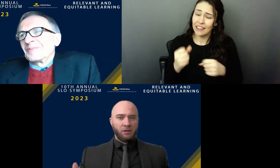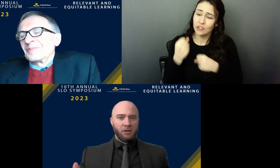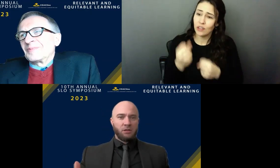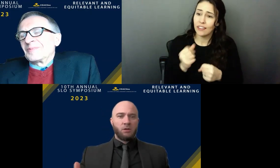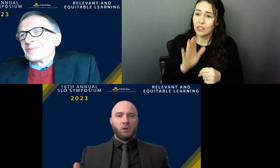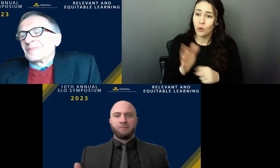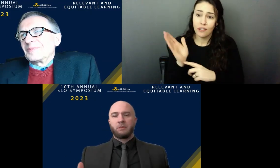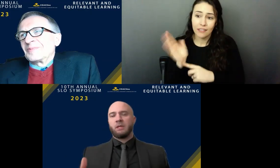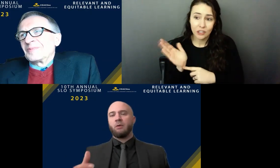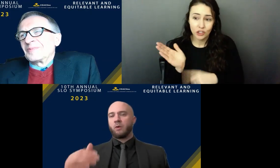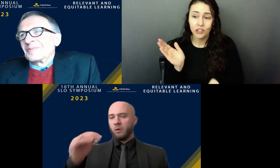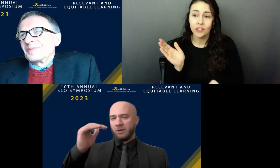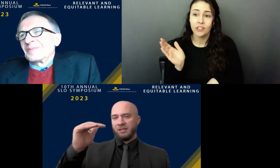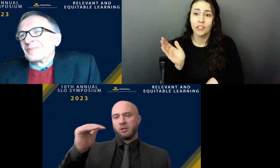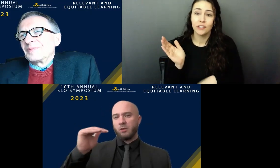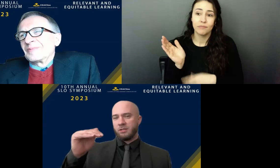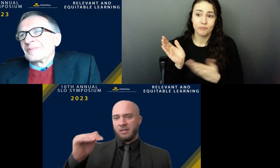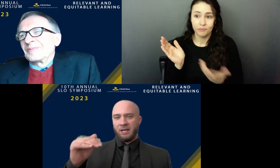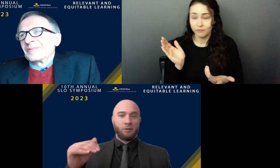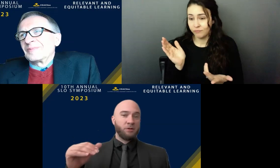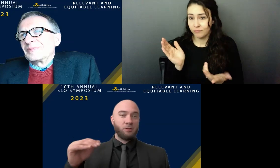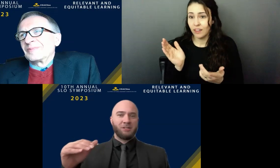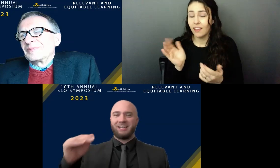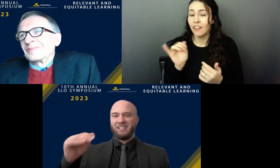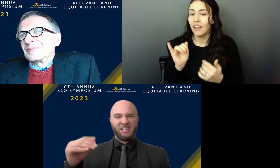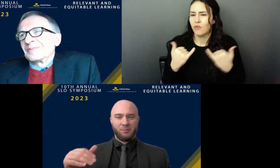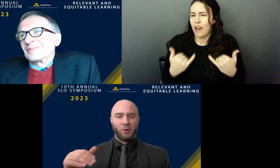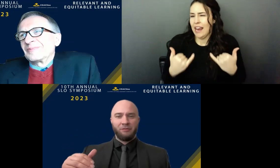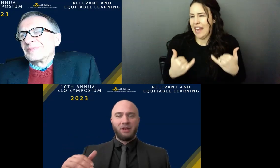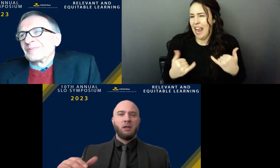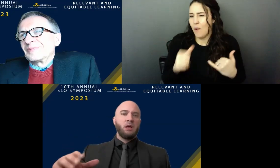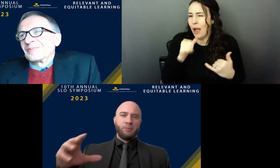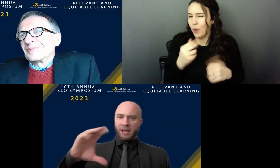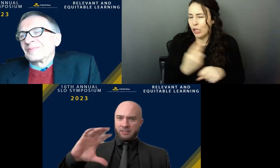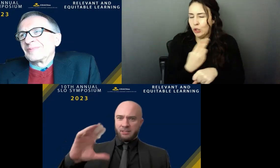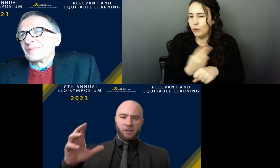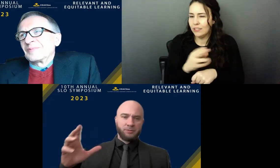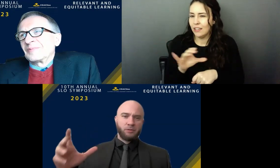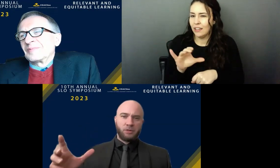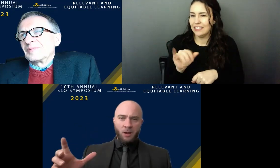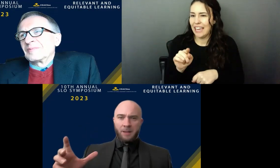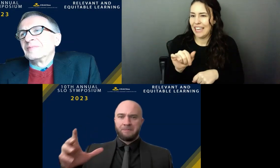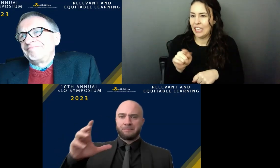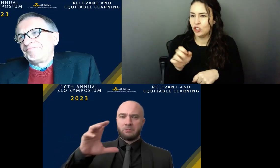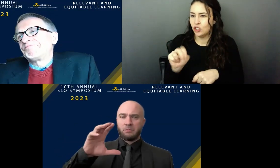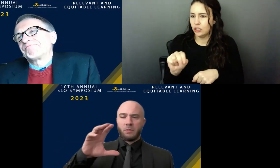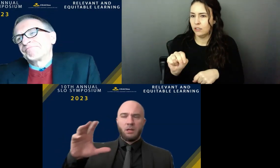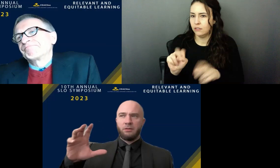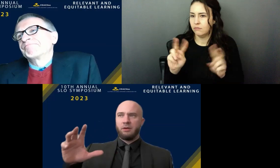have, you know, now currently in its current state, I wouldn't use the citation part of it, but as it develops over